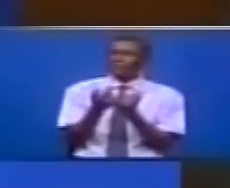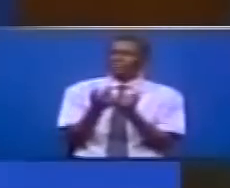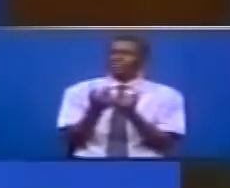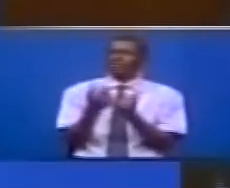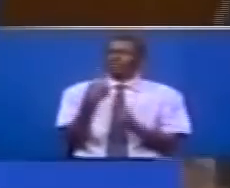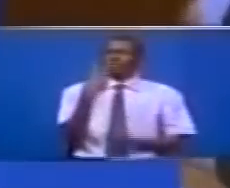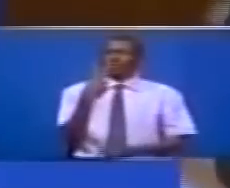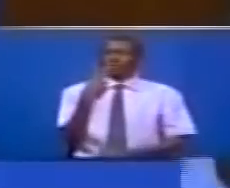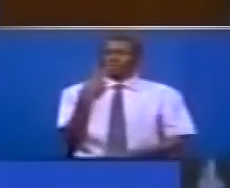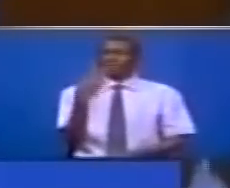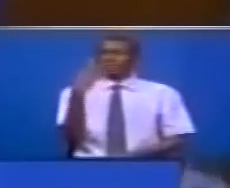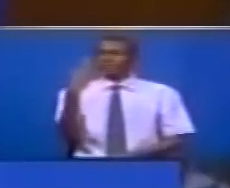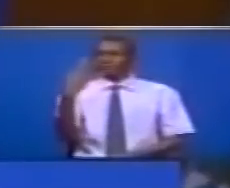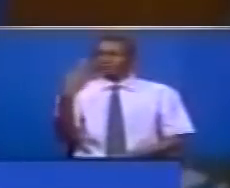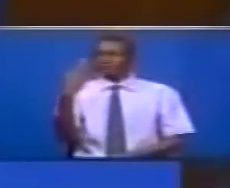shillings 23,000.